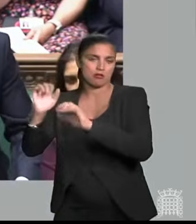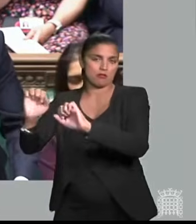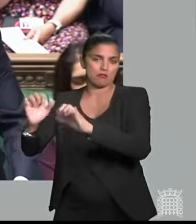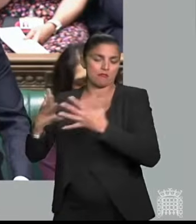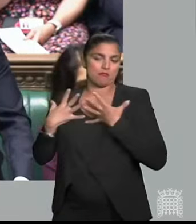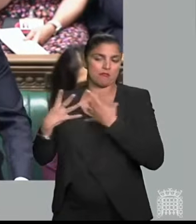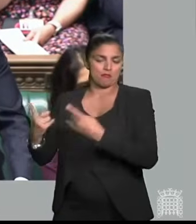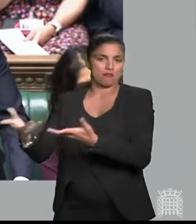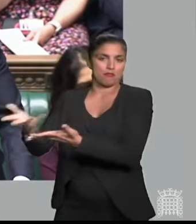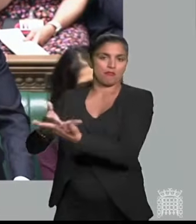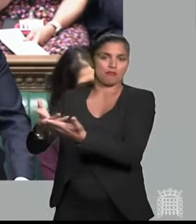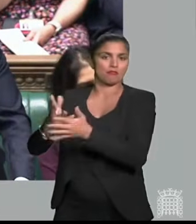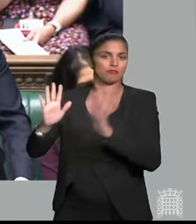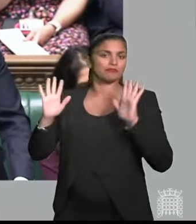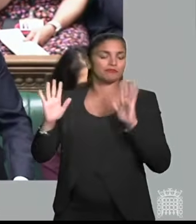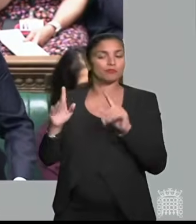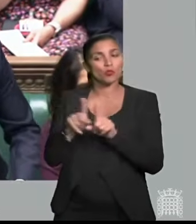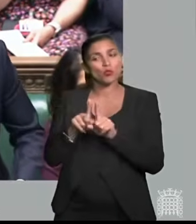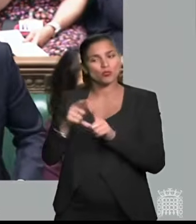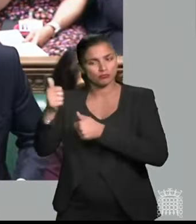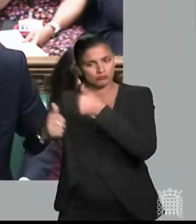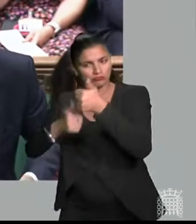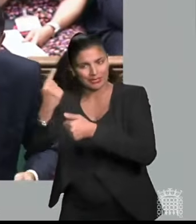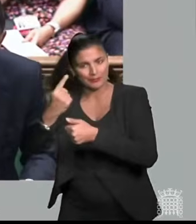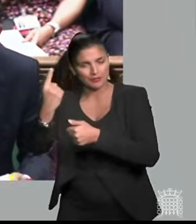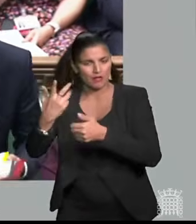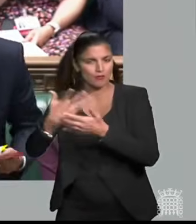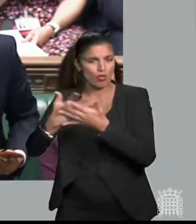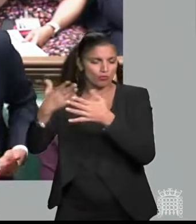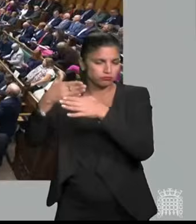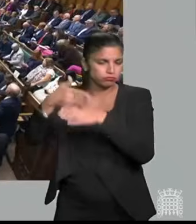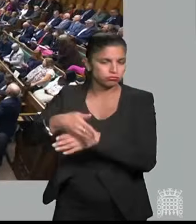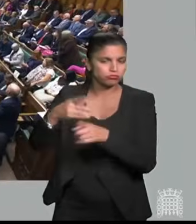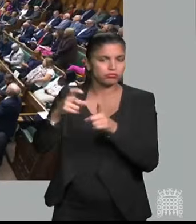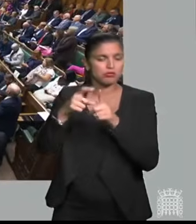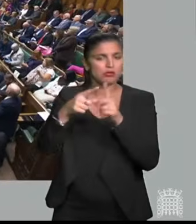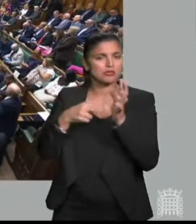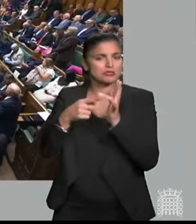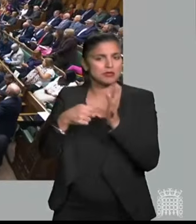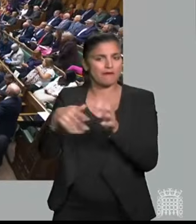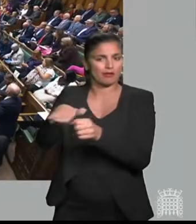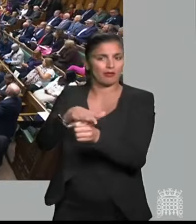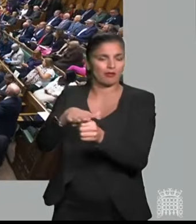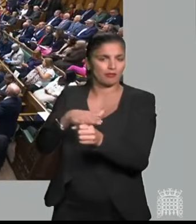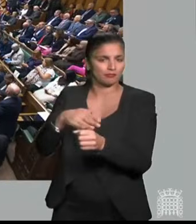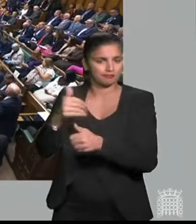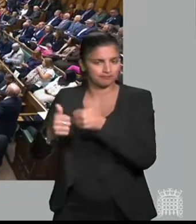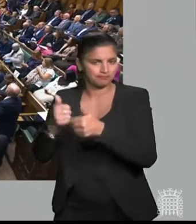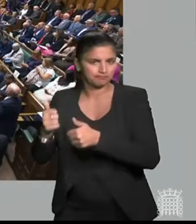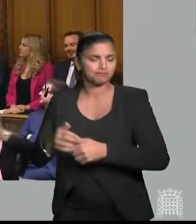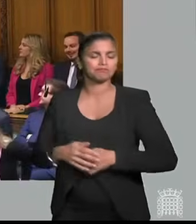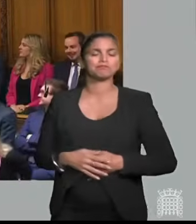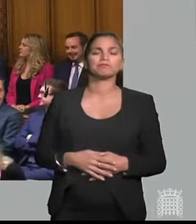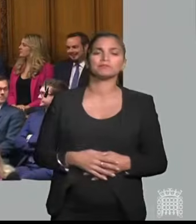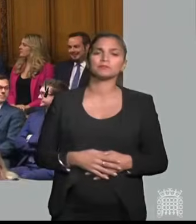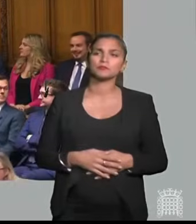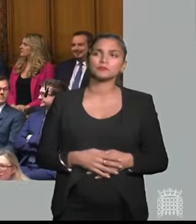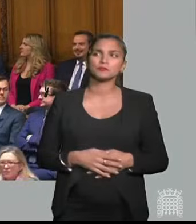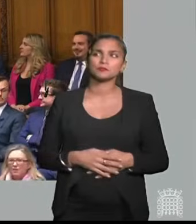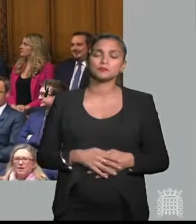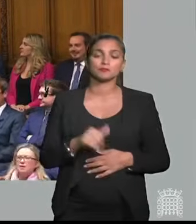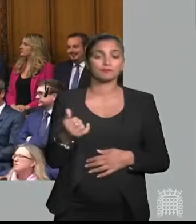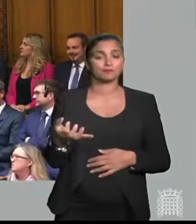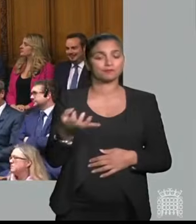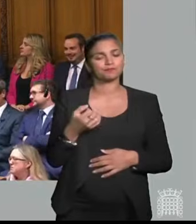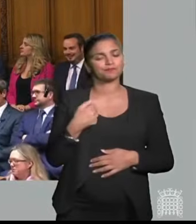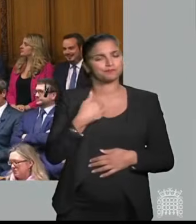honourable friend, the member for East Devon, is doing on this topic too. Mark Eastwell. Mr. Speaker, I would like to thank the